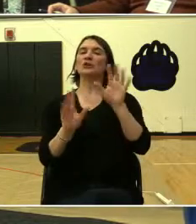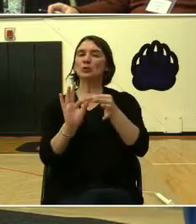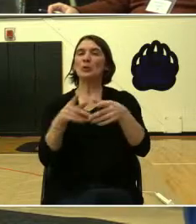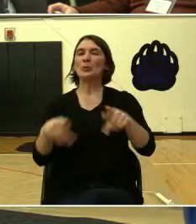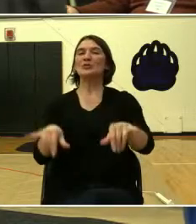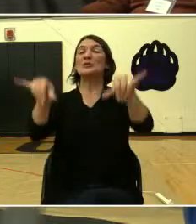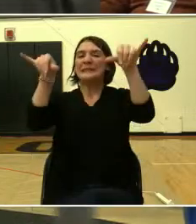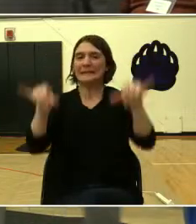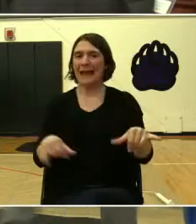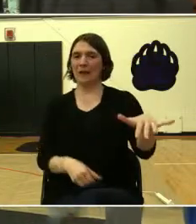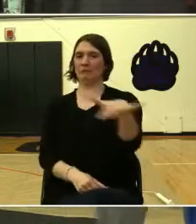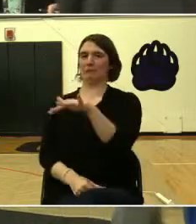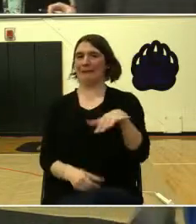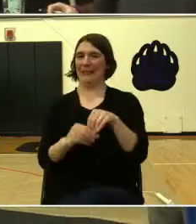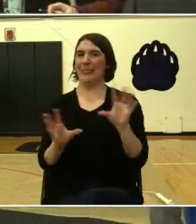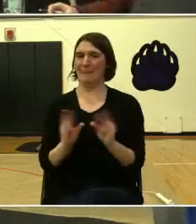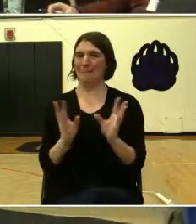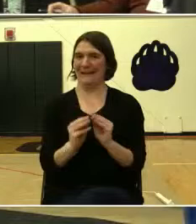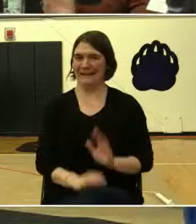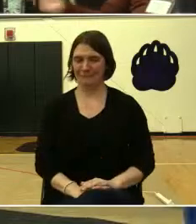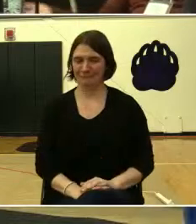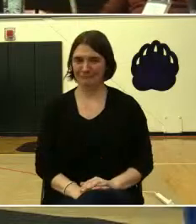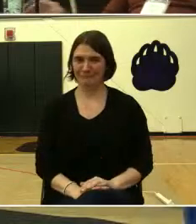permitted to remain in the meeting